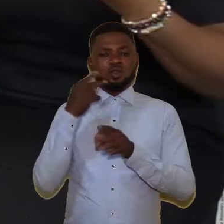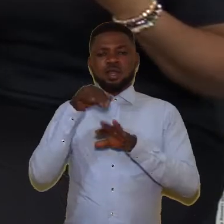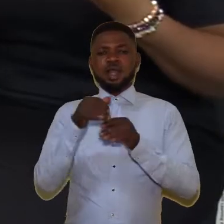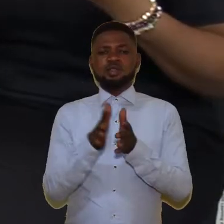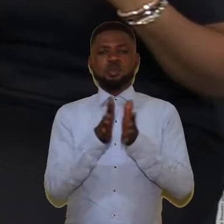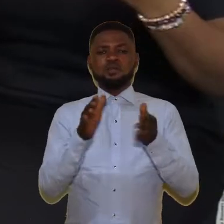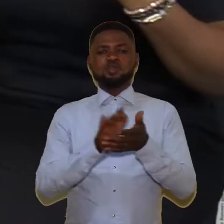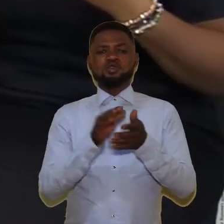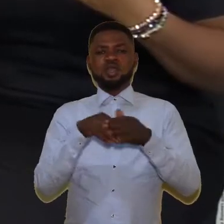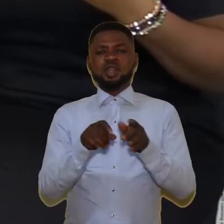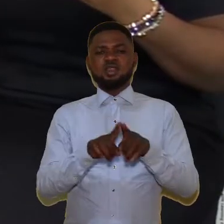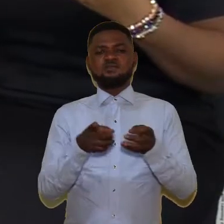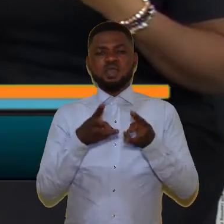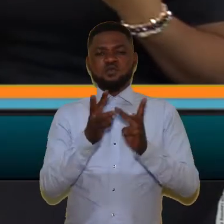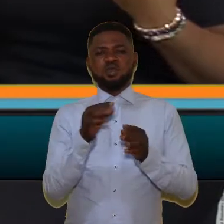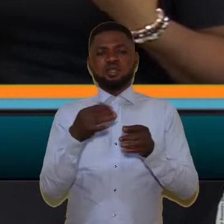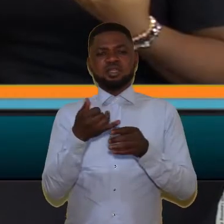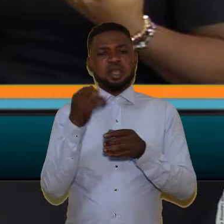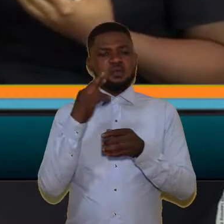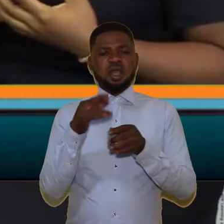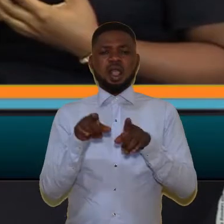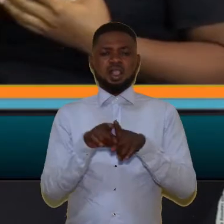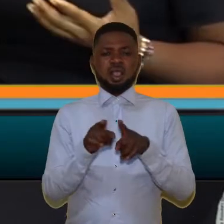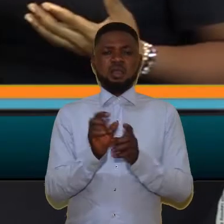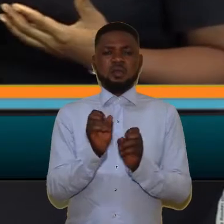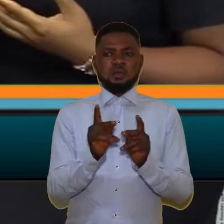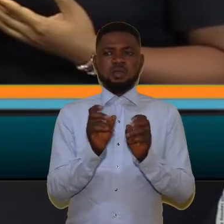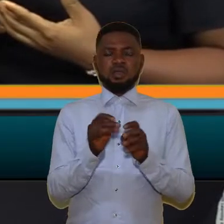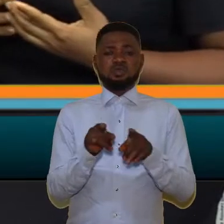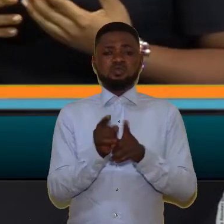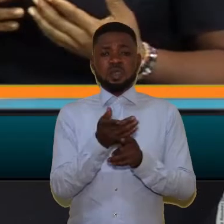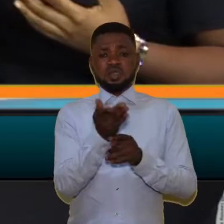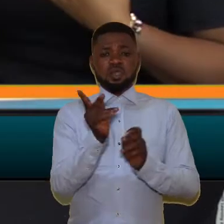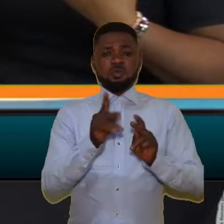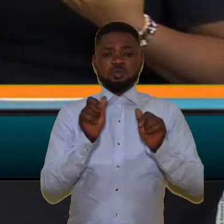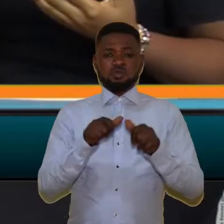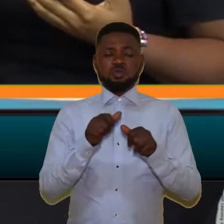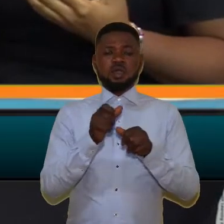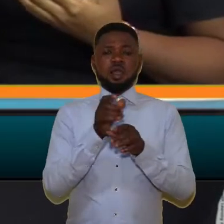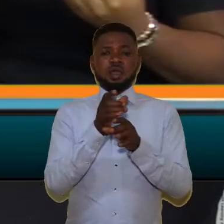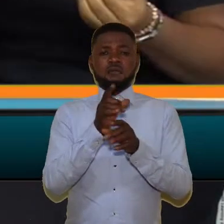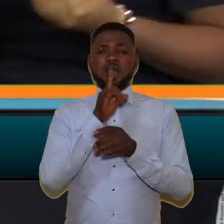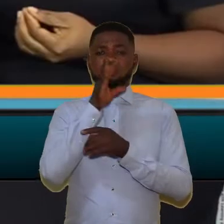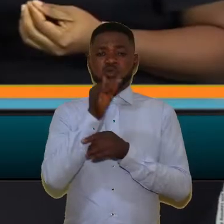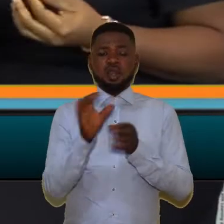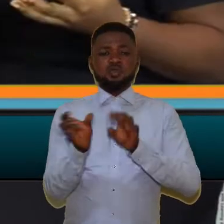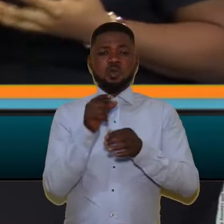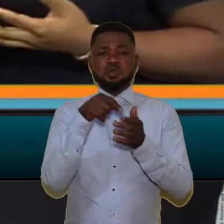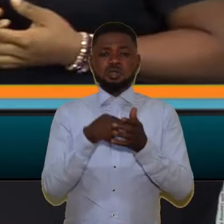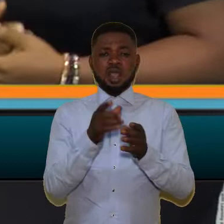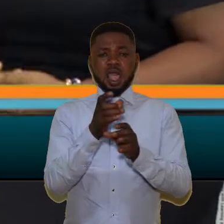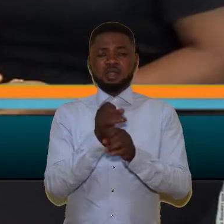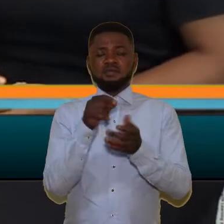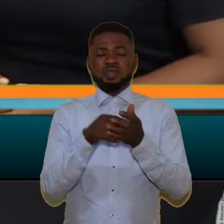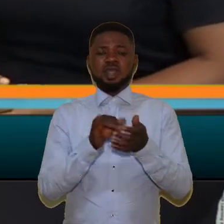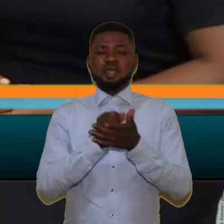public school in a different dimension. They were like, okay. So these people could actually do this. They could do